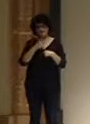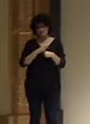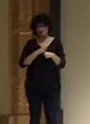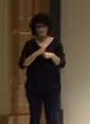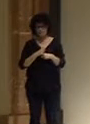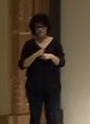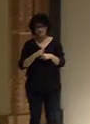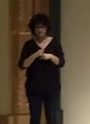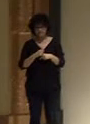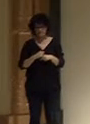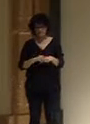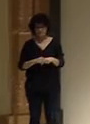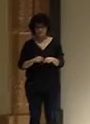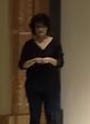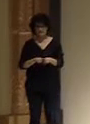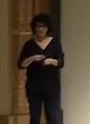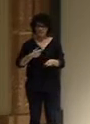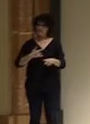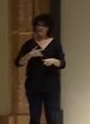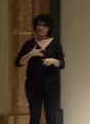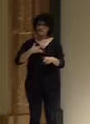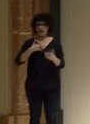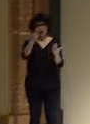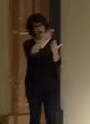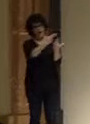unified arts field in focus.